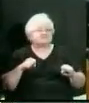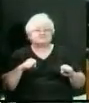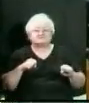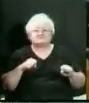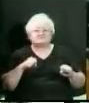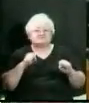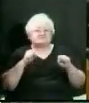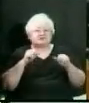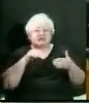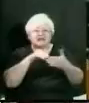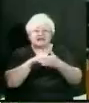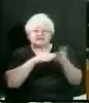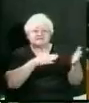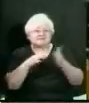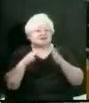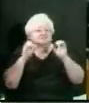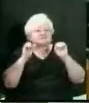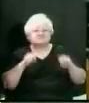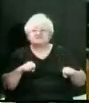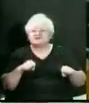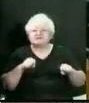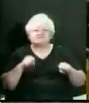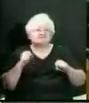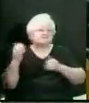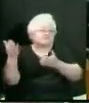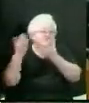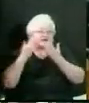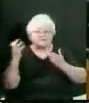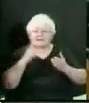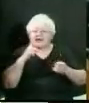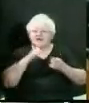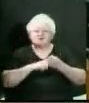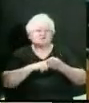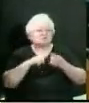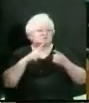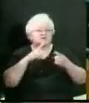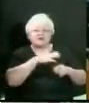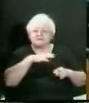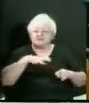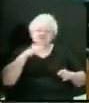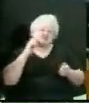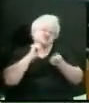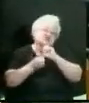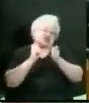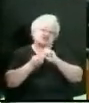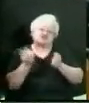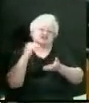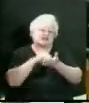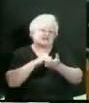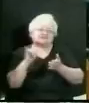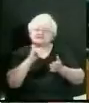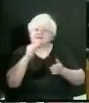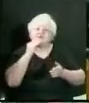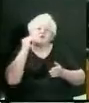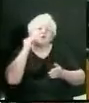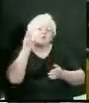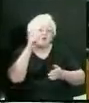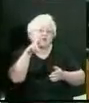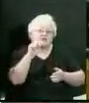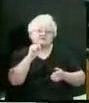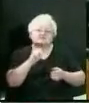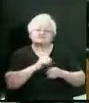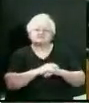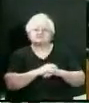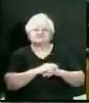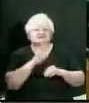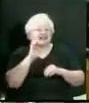be against the plan, and they can bring it back to the county commission, a developer can, and get it changed. And likewise with the homeowners. Even if it